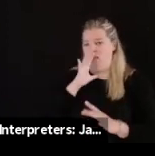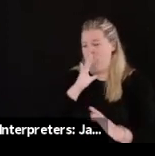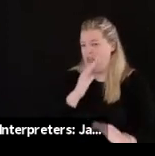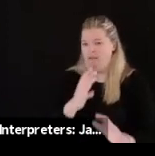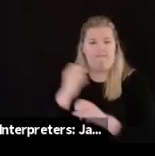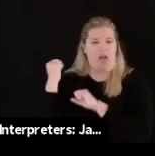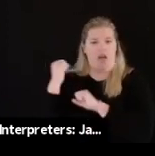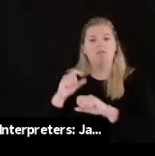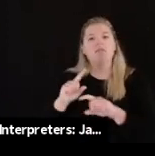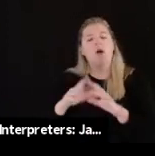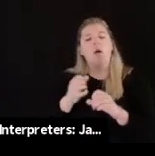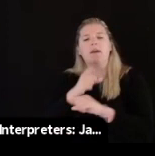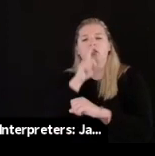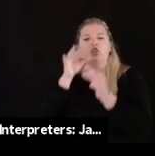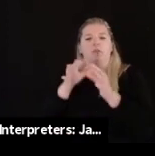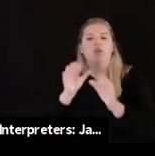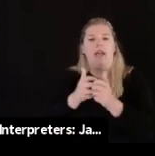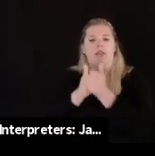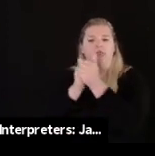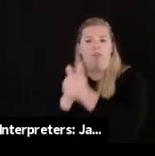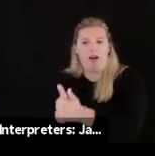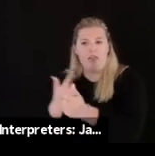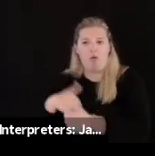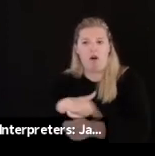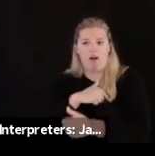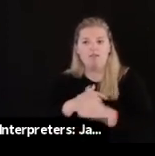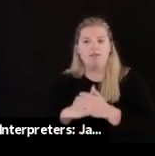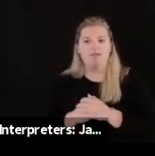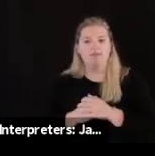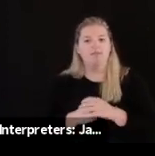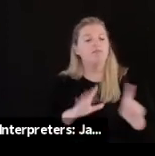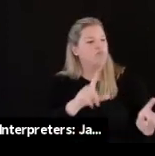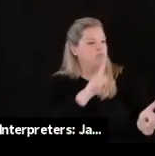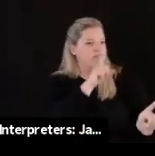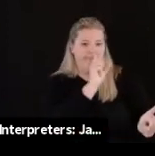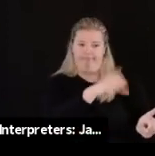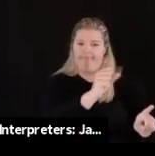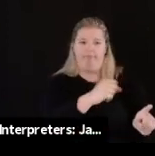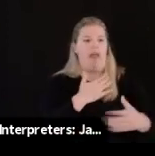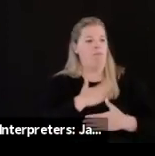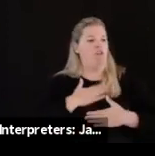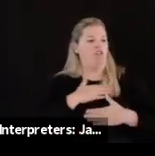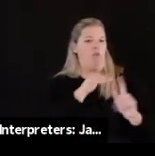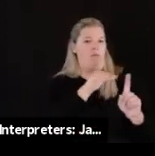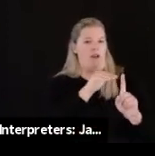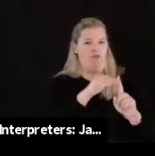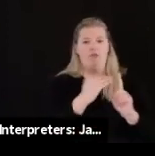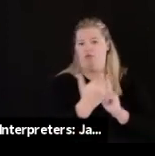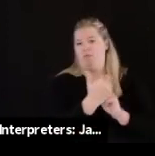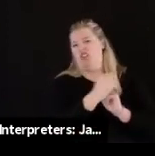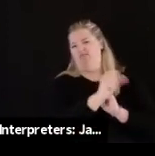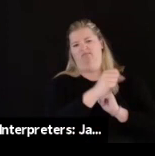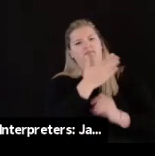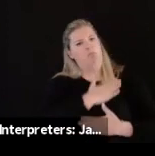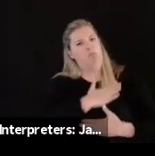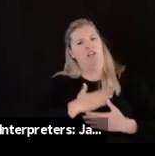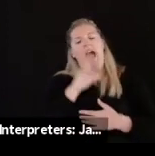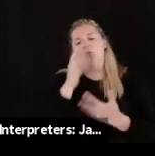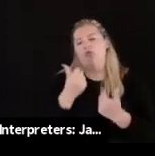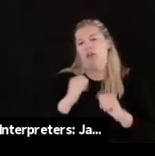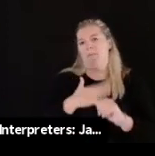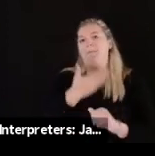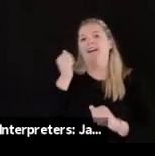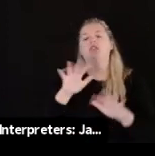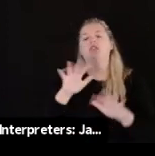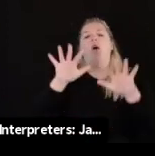keep up with us. Absolutely, and I really appreciate the reminder. I will very much try my very best